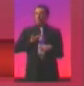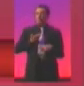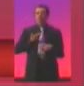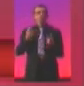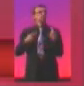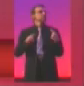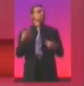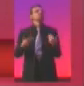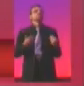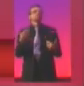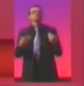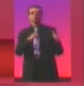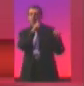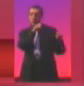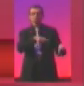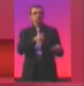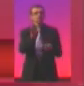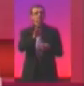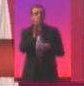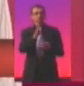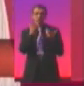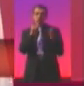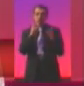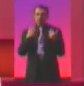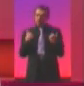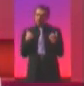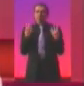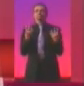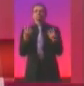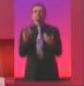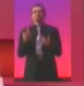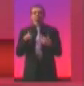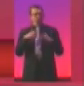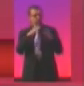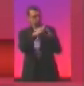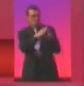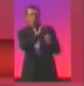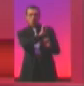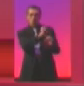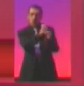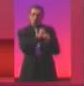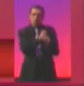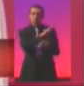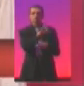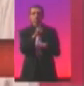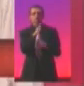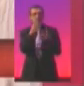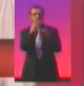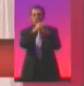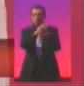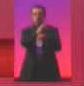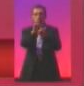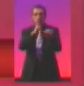as usual. He said we had to stand up for the homes, the jobs, and the hard-earned savings